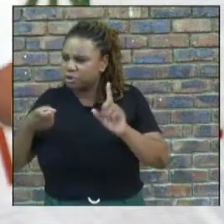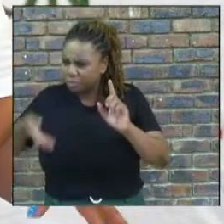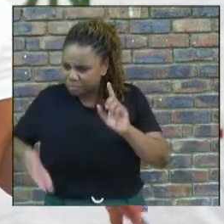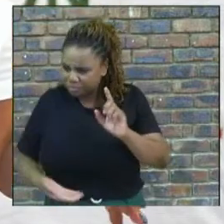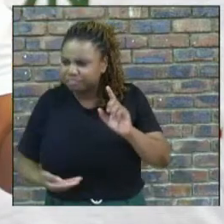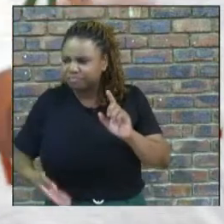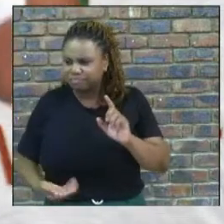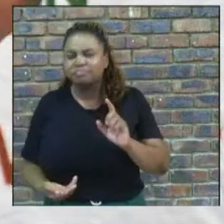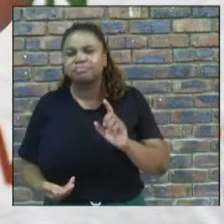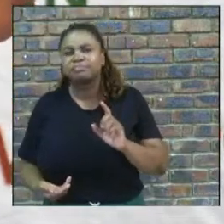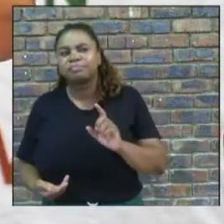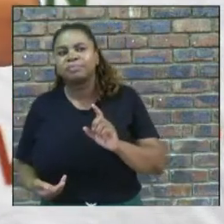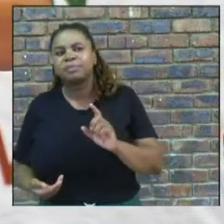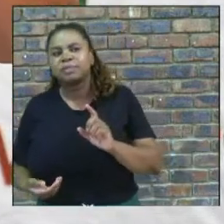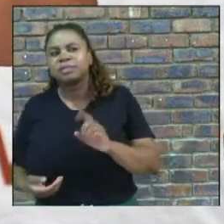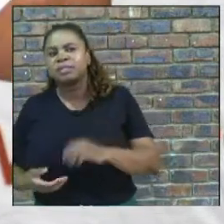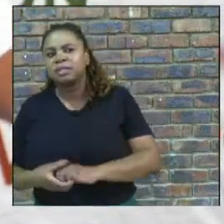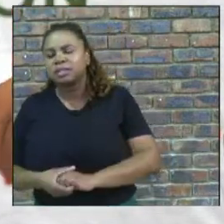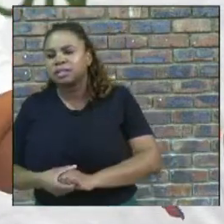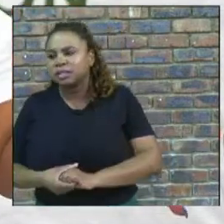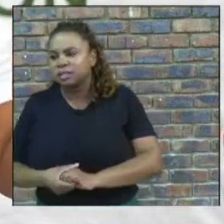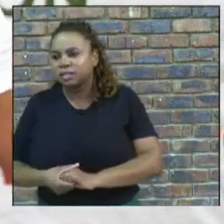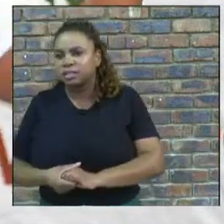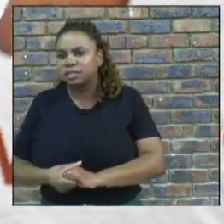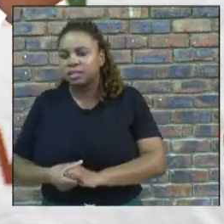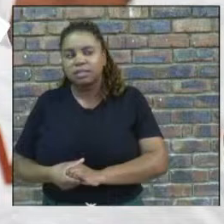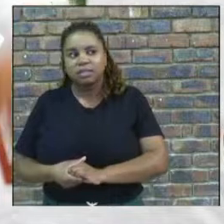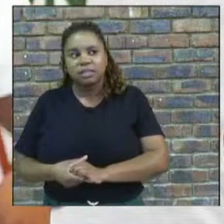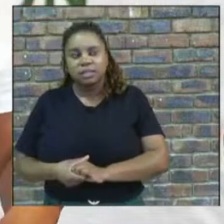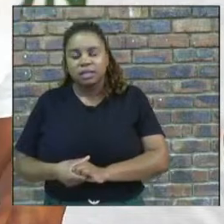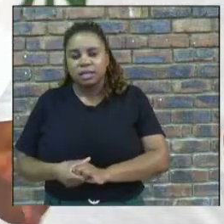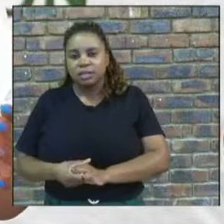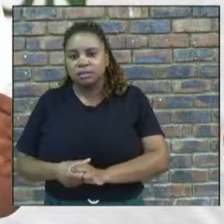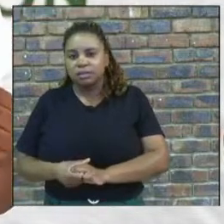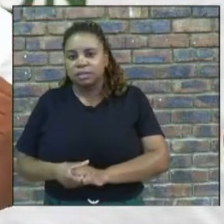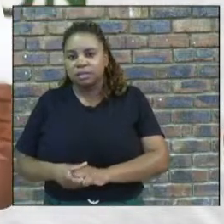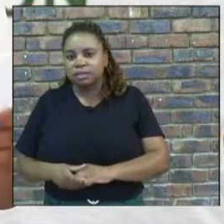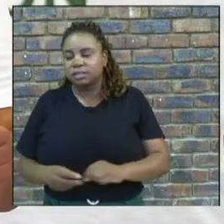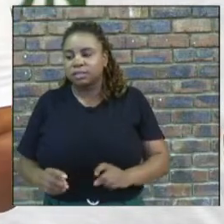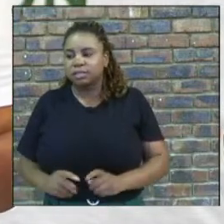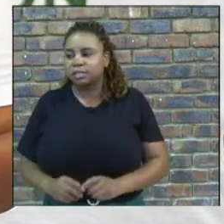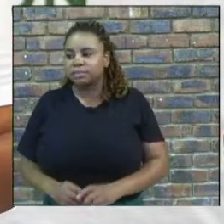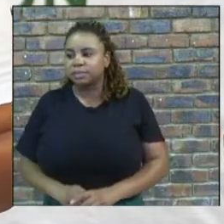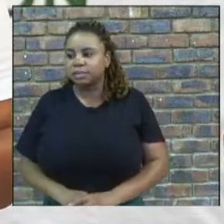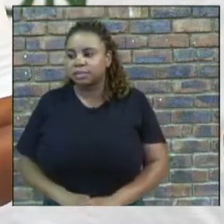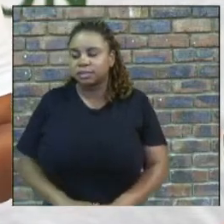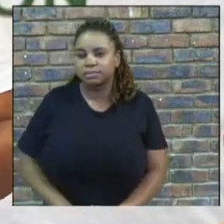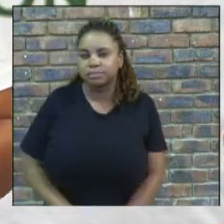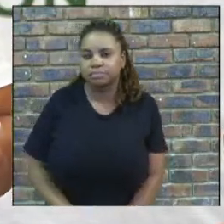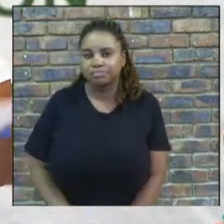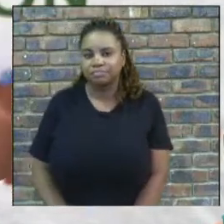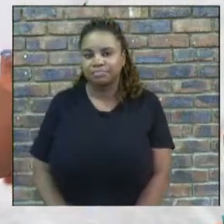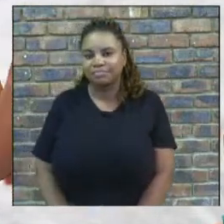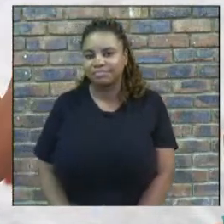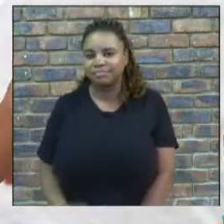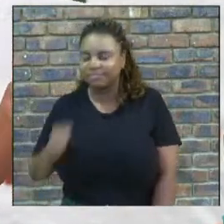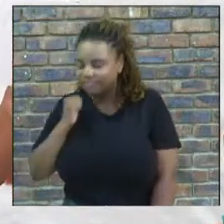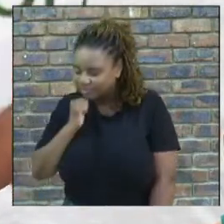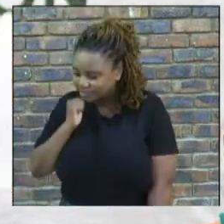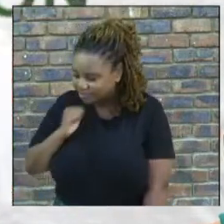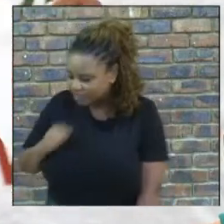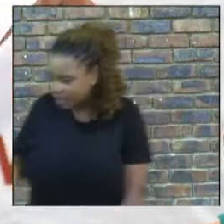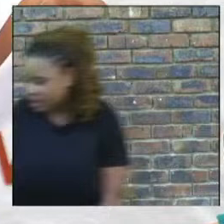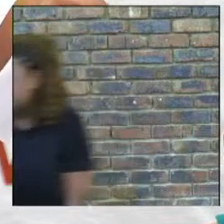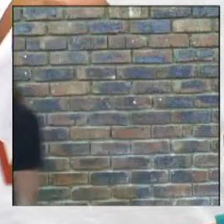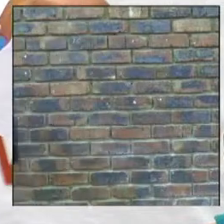tsa minister le department ya GMR in that process. Ra utlwana ke re? So ke kopa